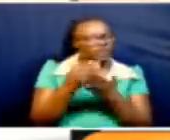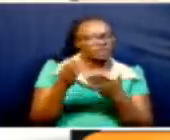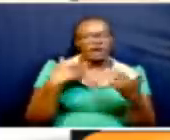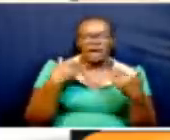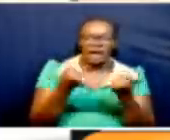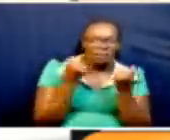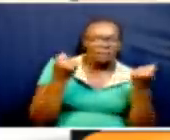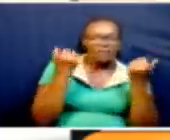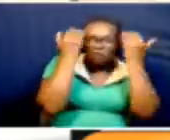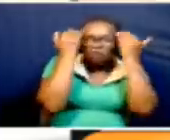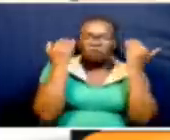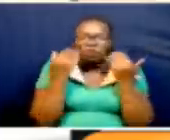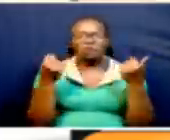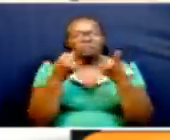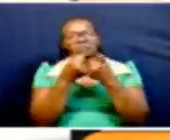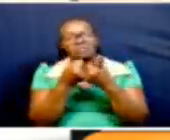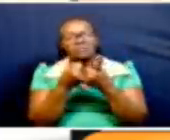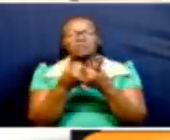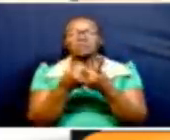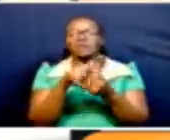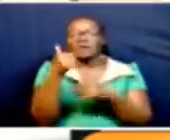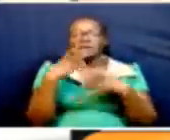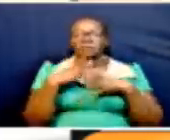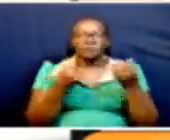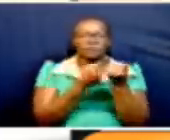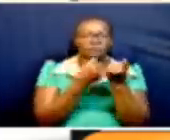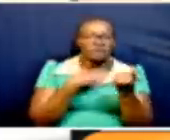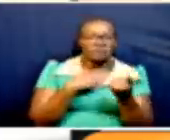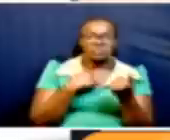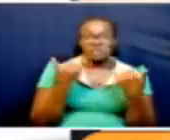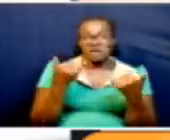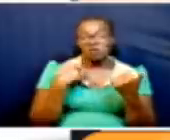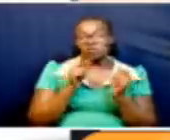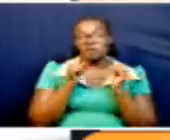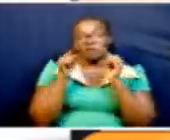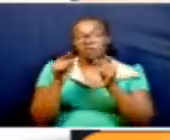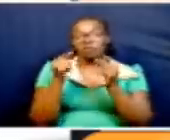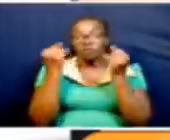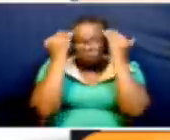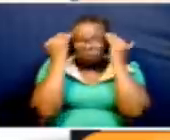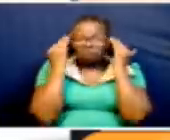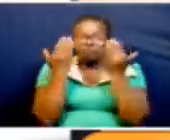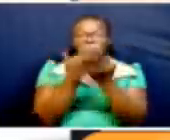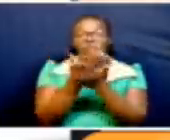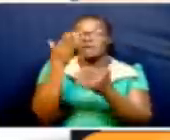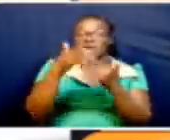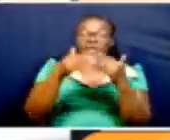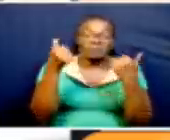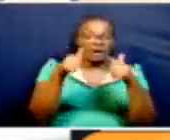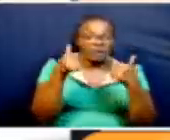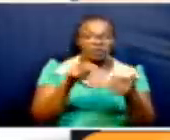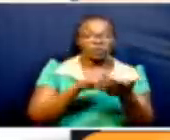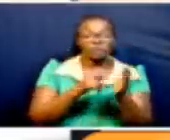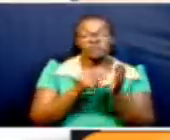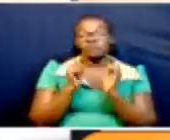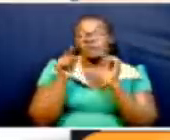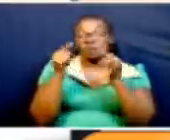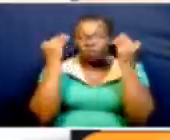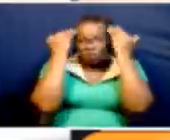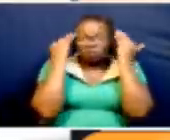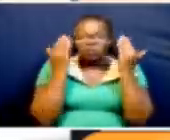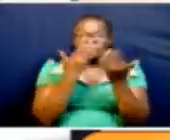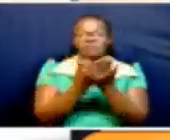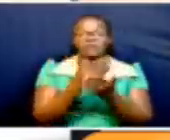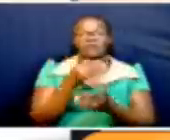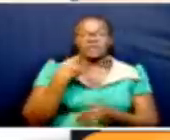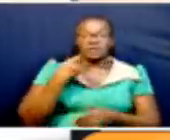the court battles that have been sponsored. Now I'm in Court of Appeal, by the way. It hasn't ended yet. So I'm going to Court of Appeal in Malindi.